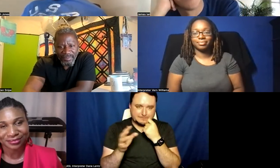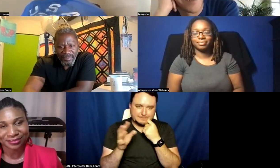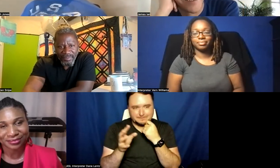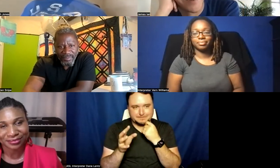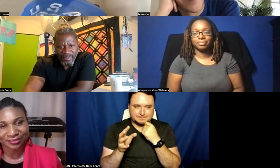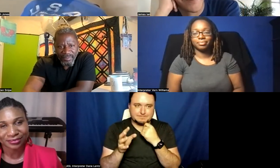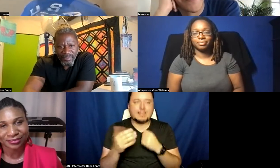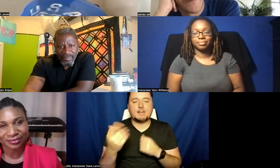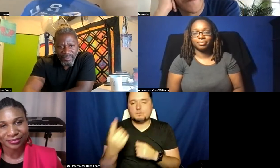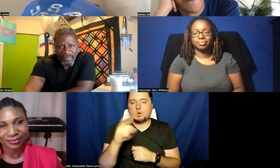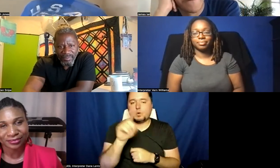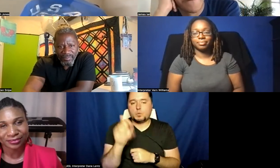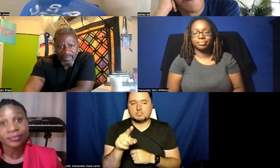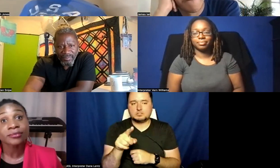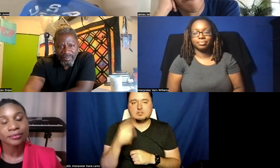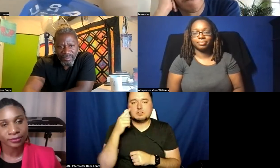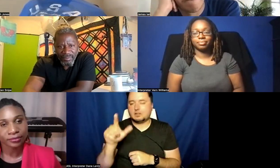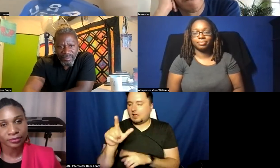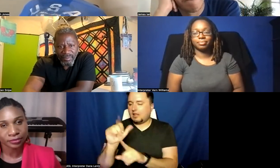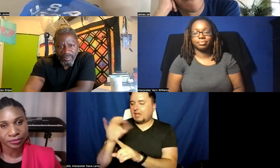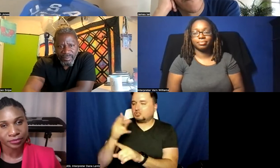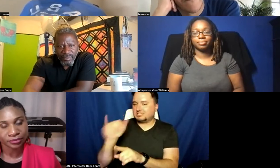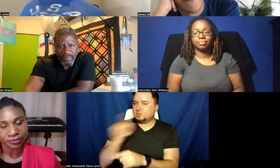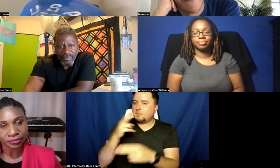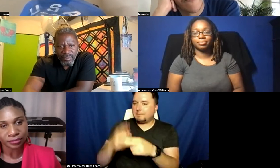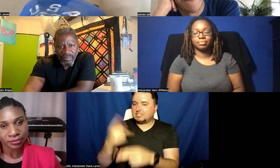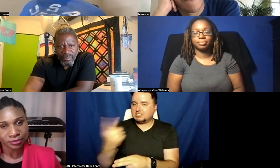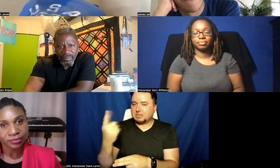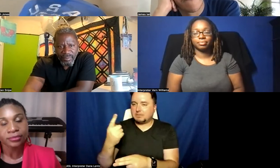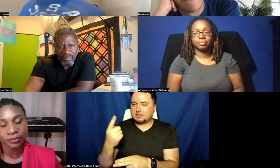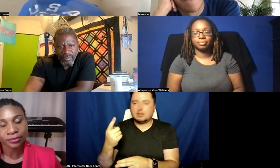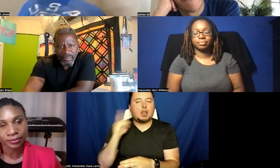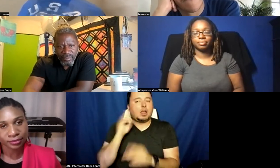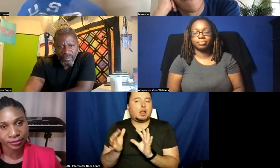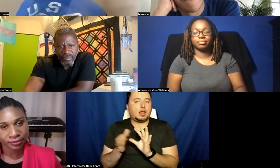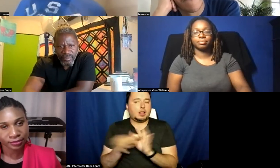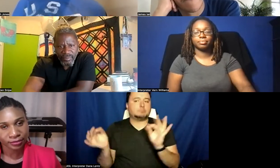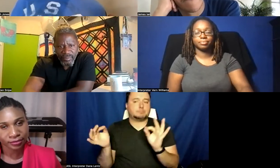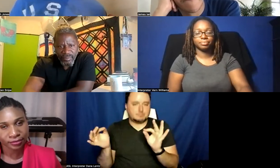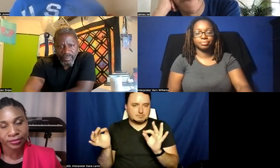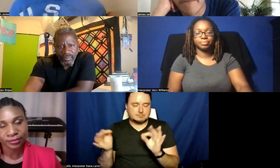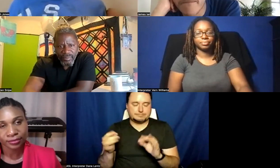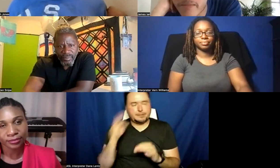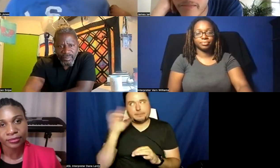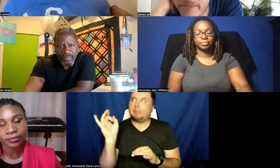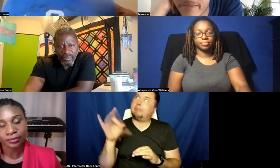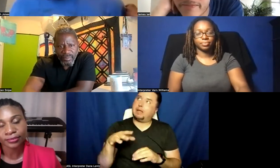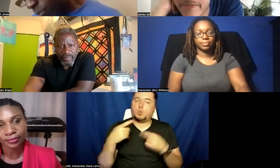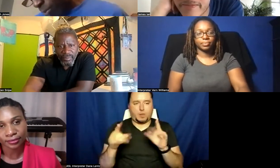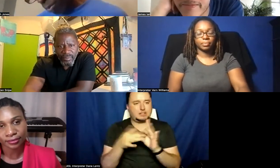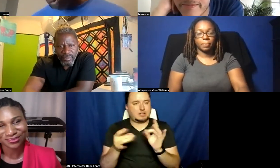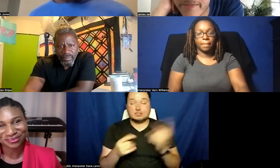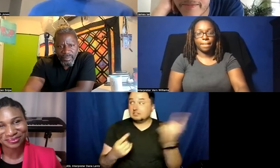I do have a question. So Lachi, you mentioned something in passing while you were talking, and someone caught